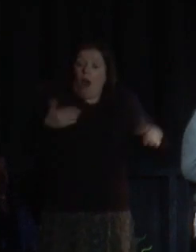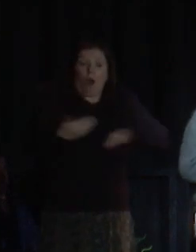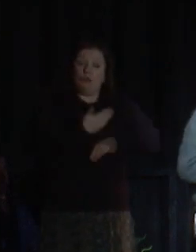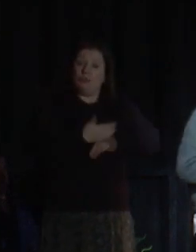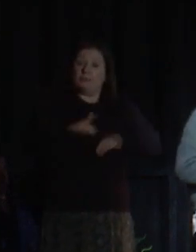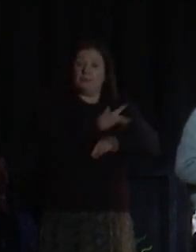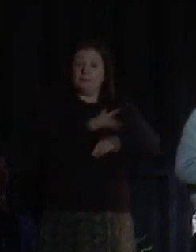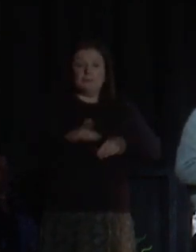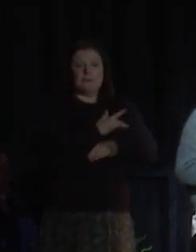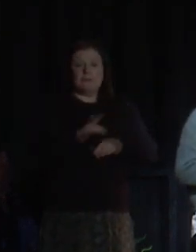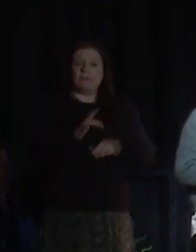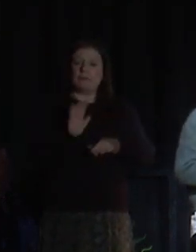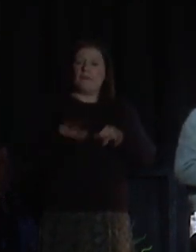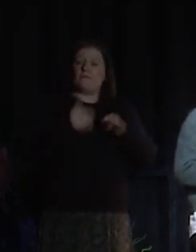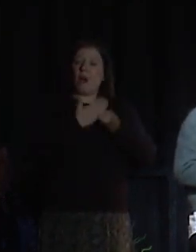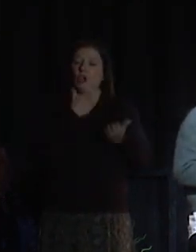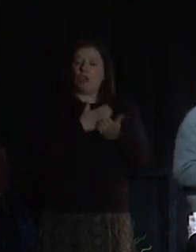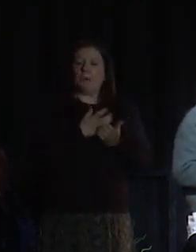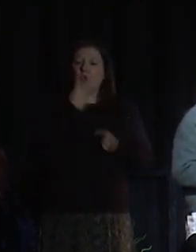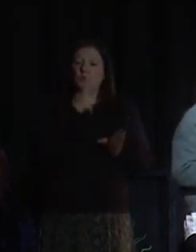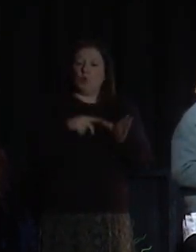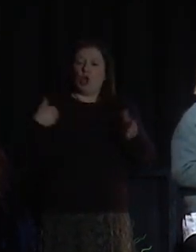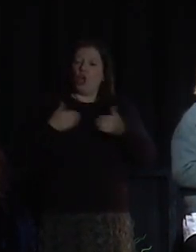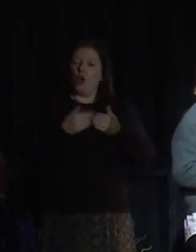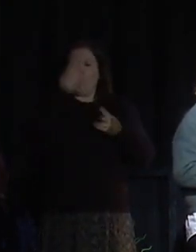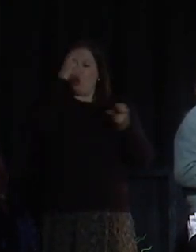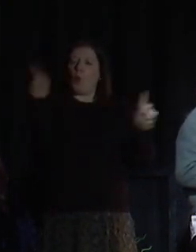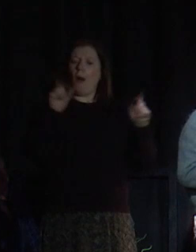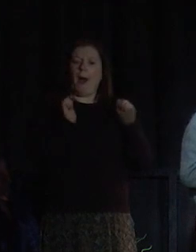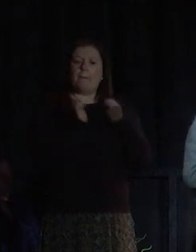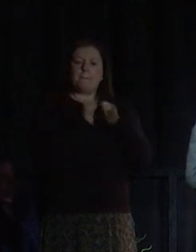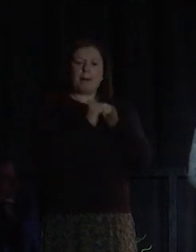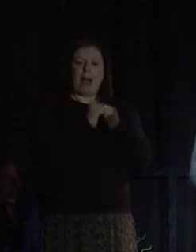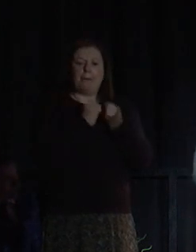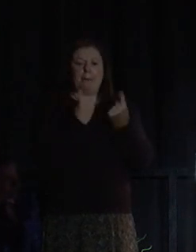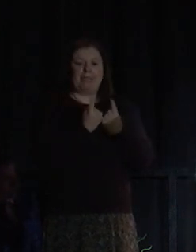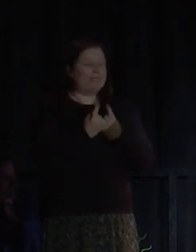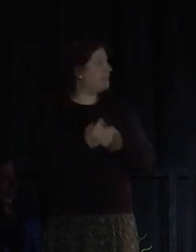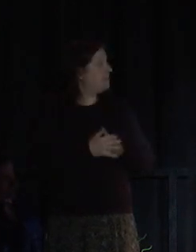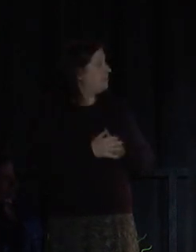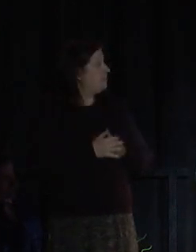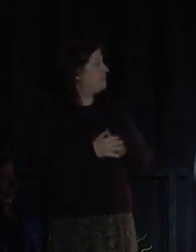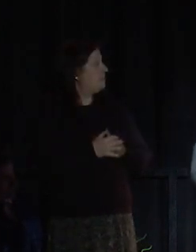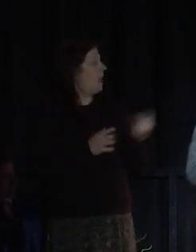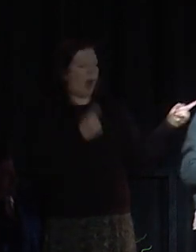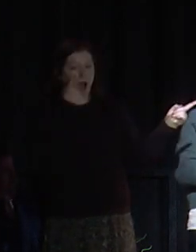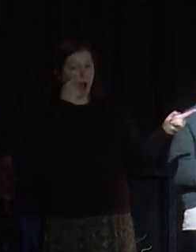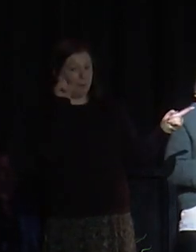date. And it's the final chapter of a two-year project called Paper Peace. That's not an image of Paper Peace, that's an image of our Blink, our blinking